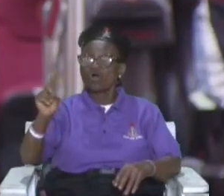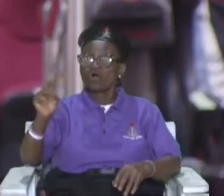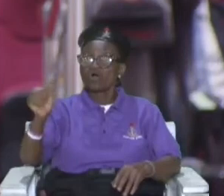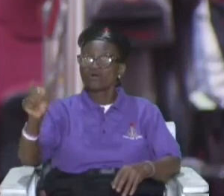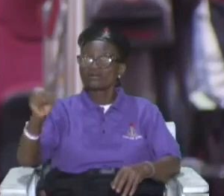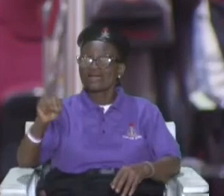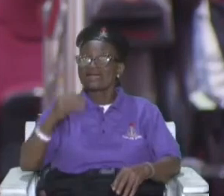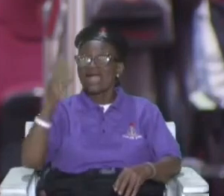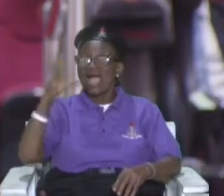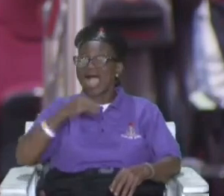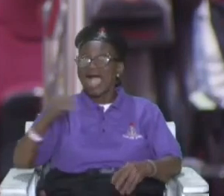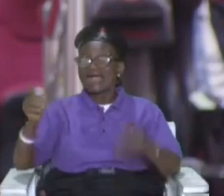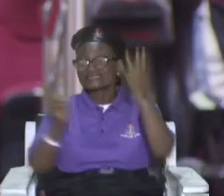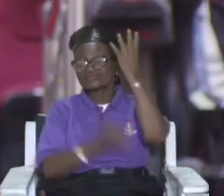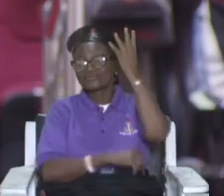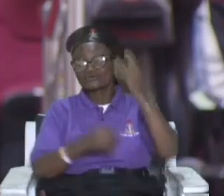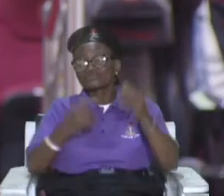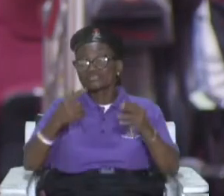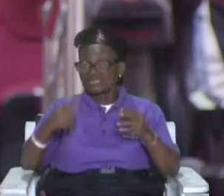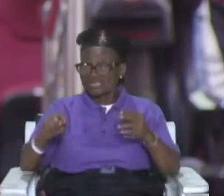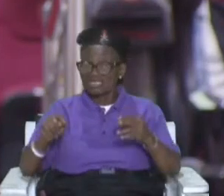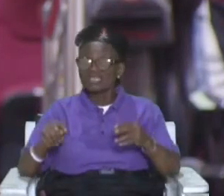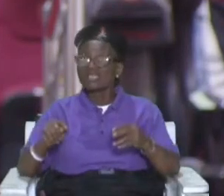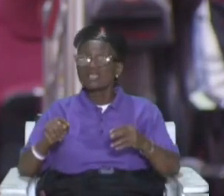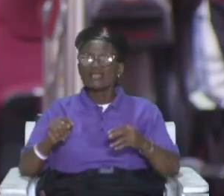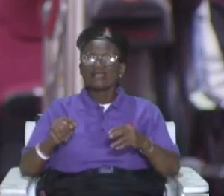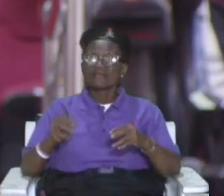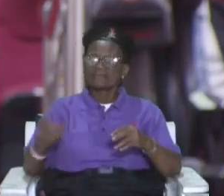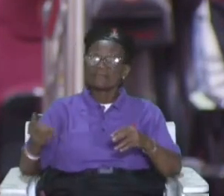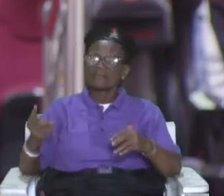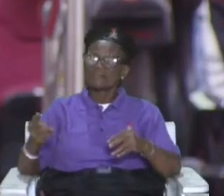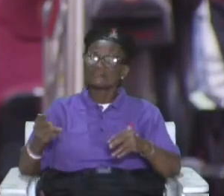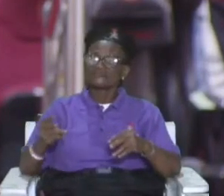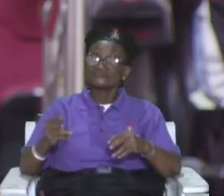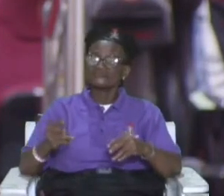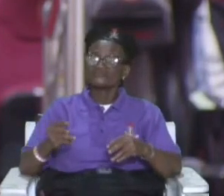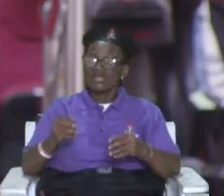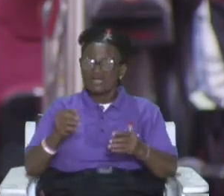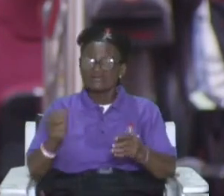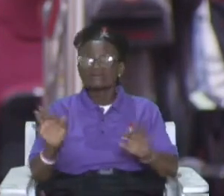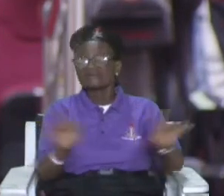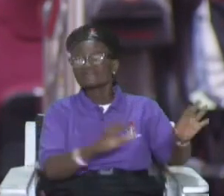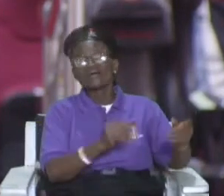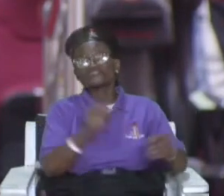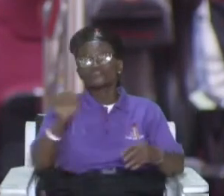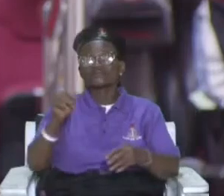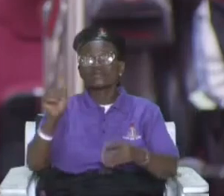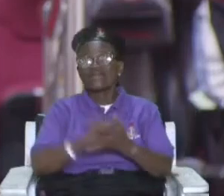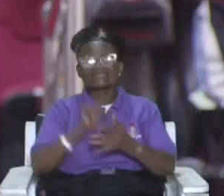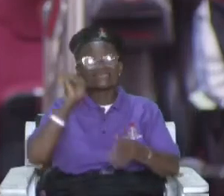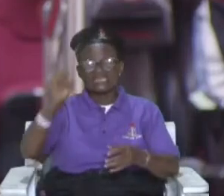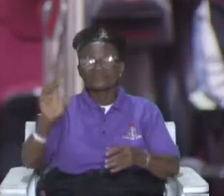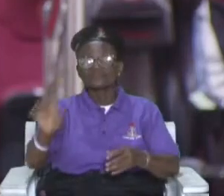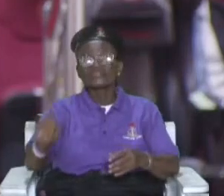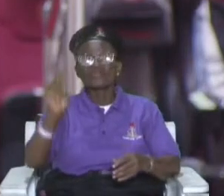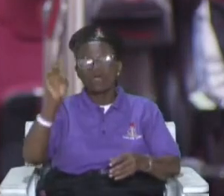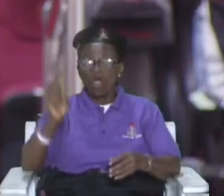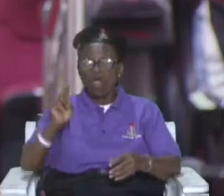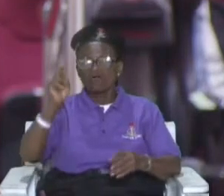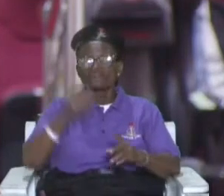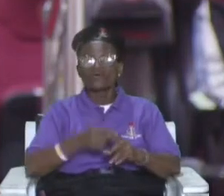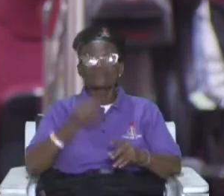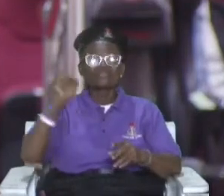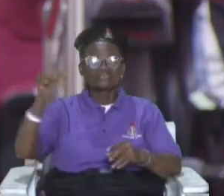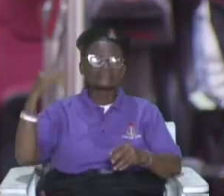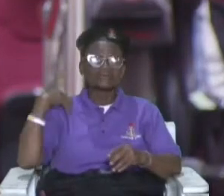same mantle that he picked up from his master. And the Bible tells us that